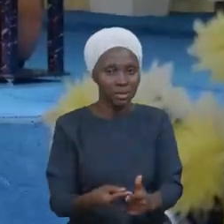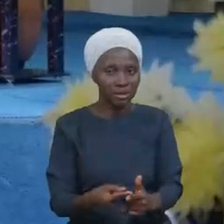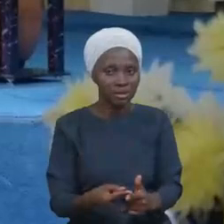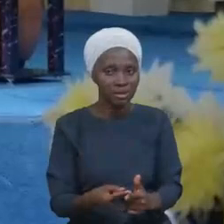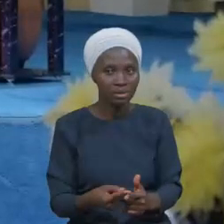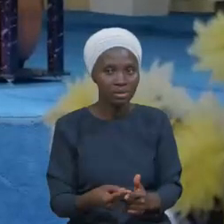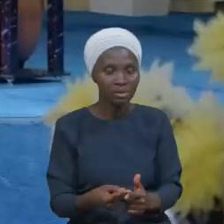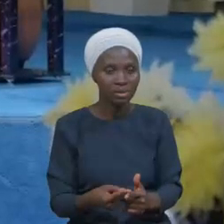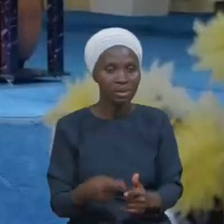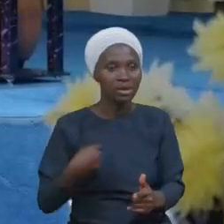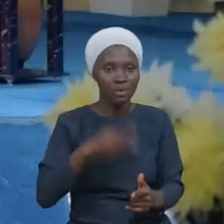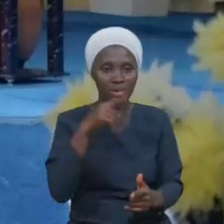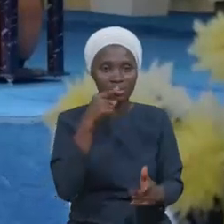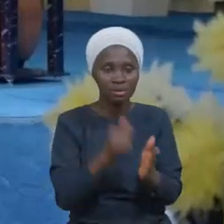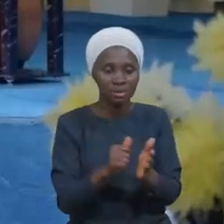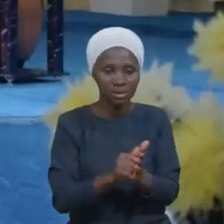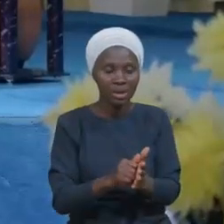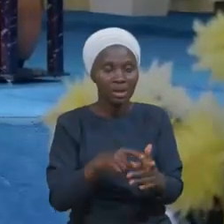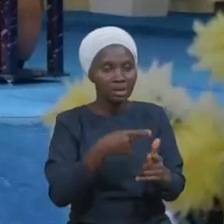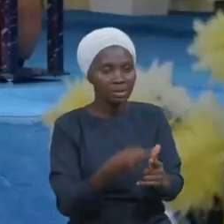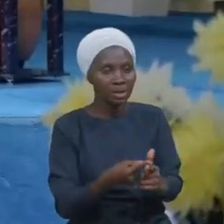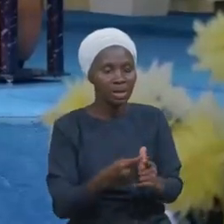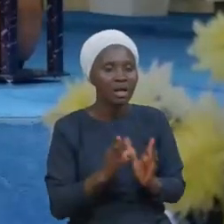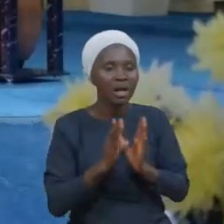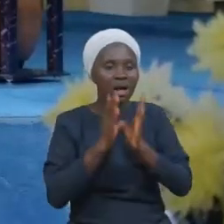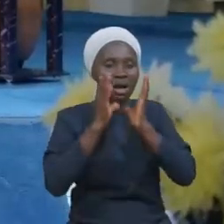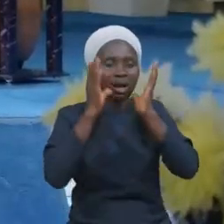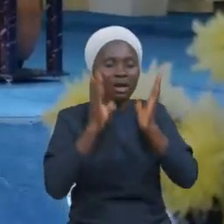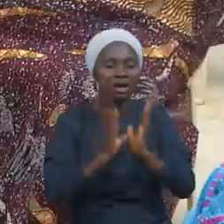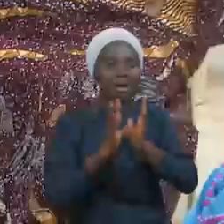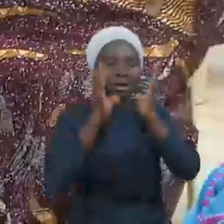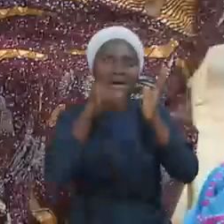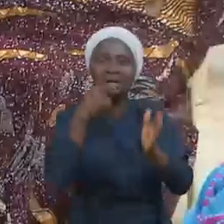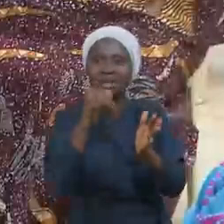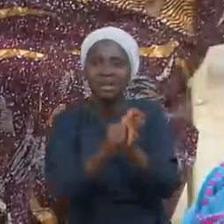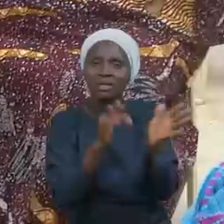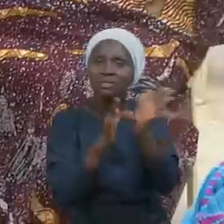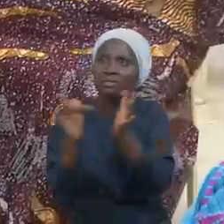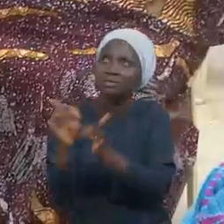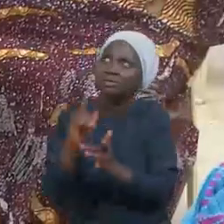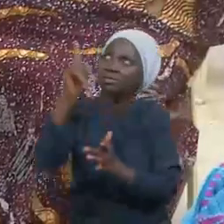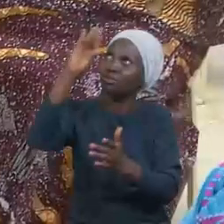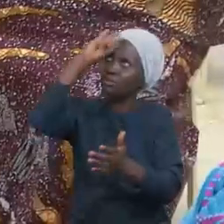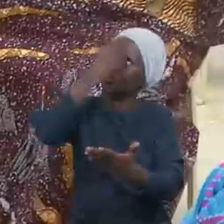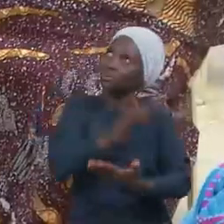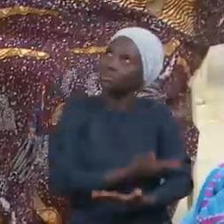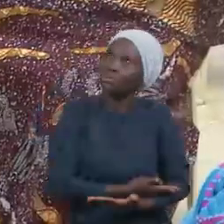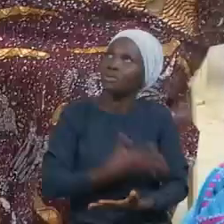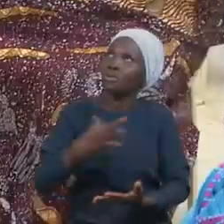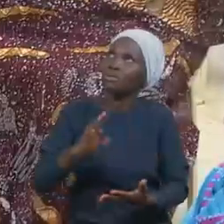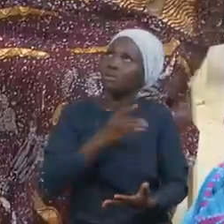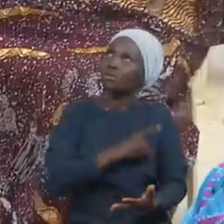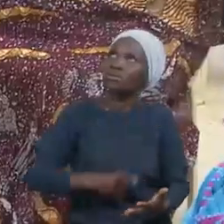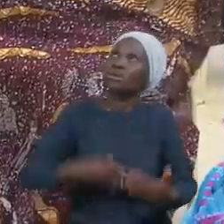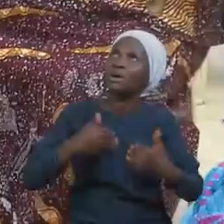told he began to cry out and say, Jesus, thou son of David,